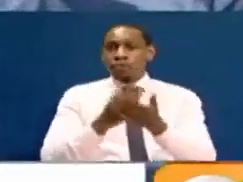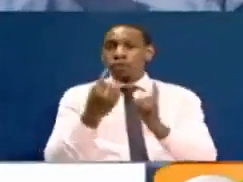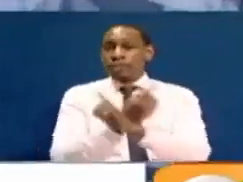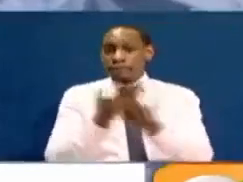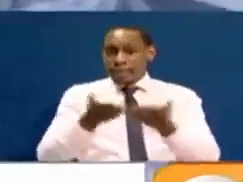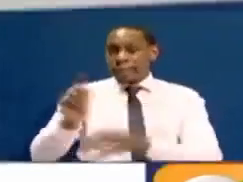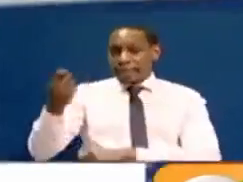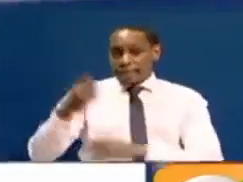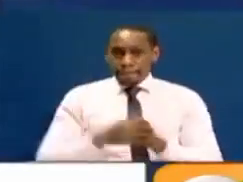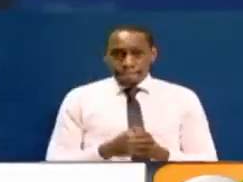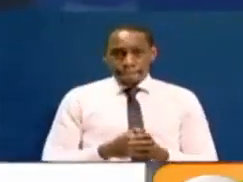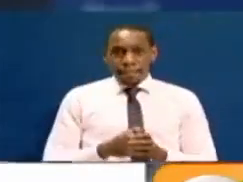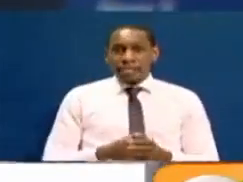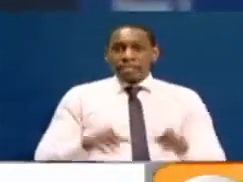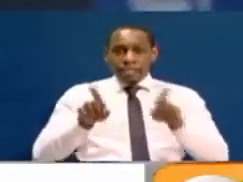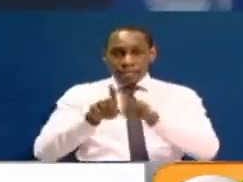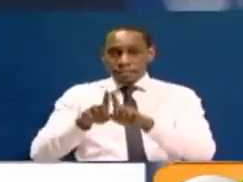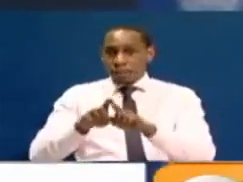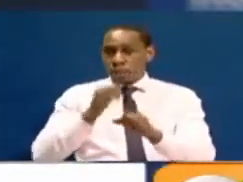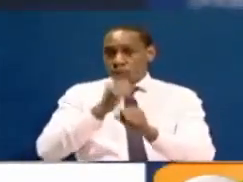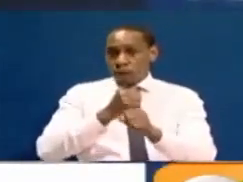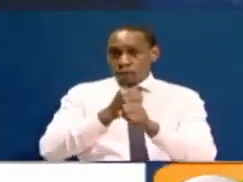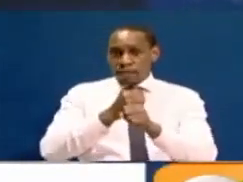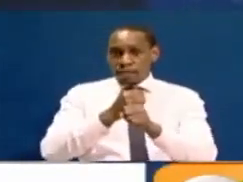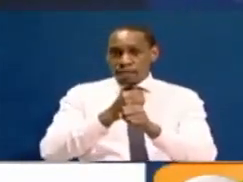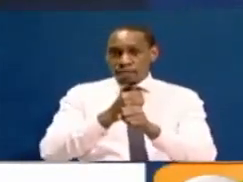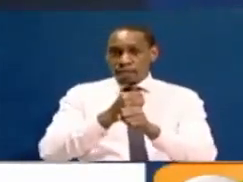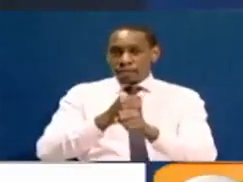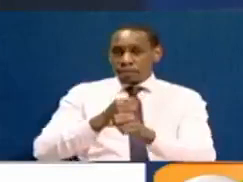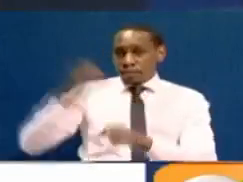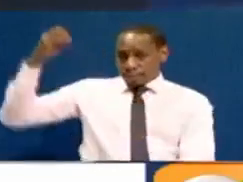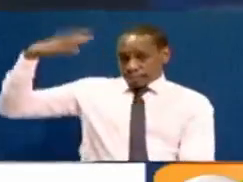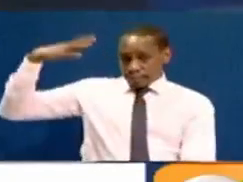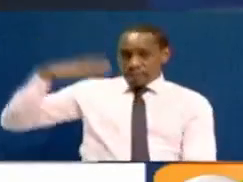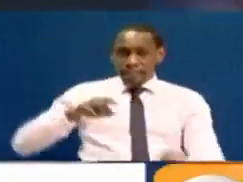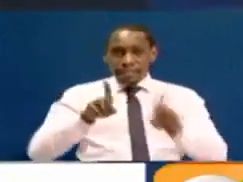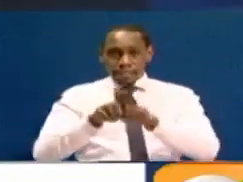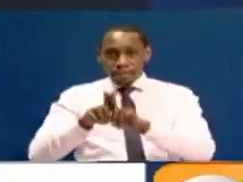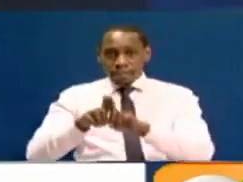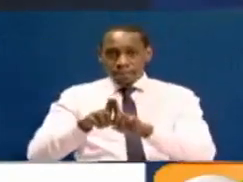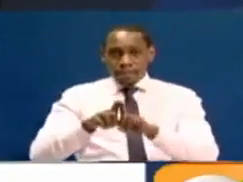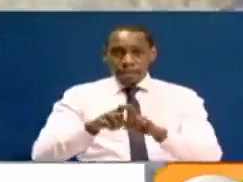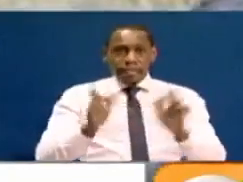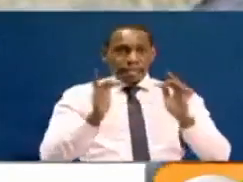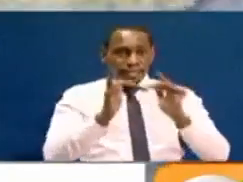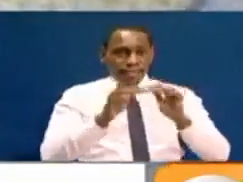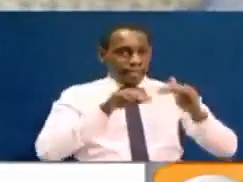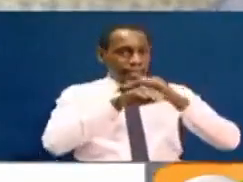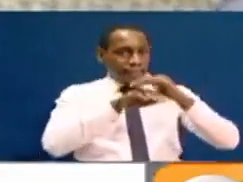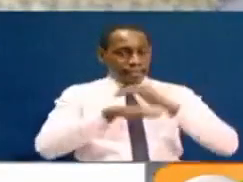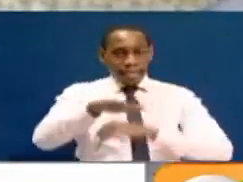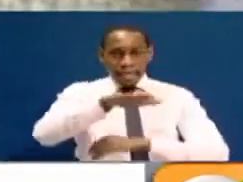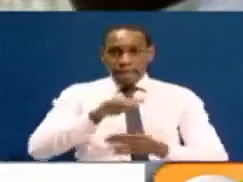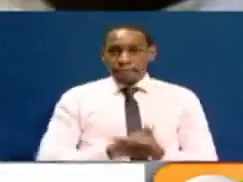kind here in the country. It has to operate on a power source and also within an internet accessible